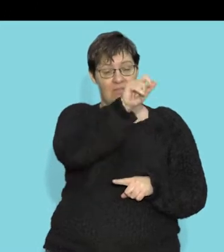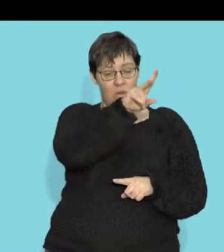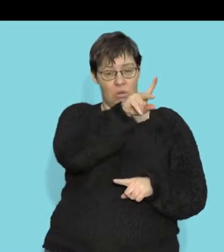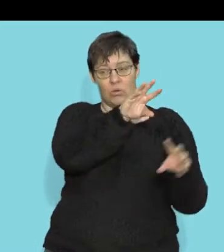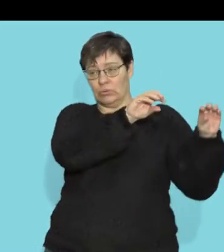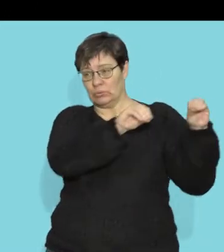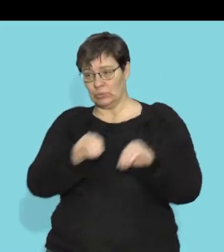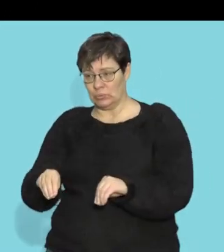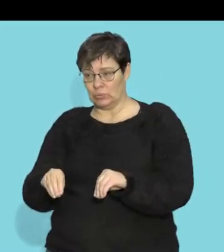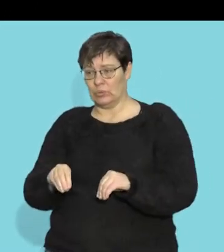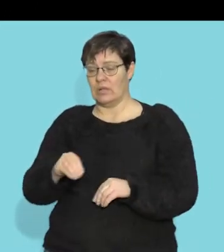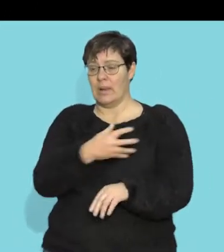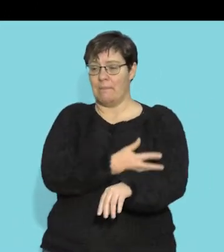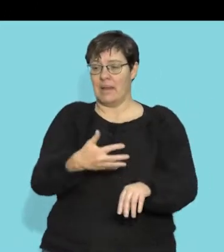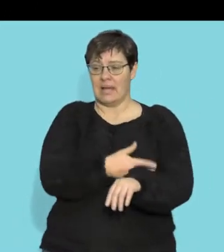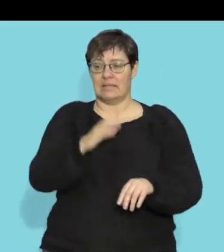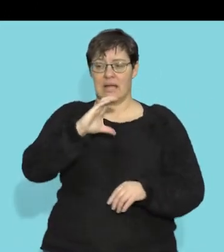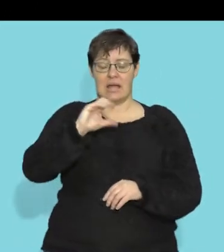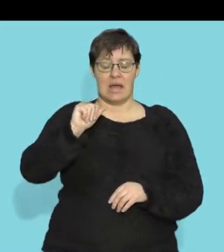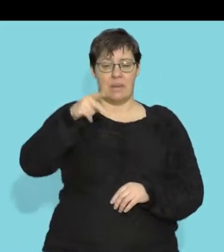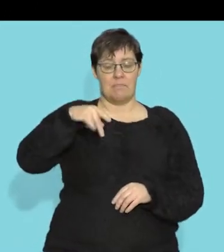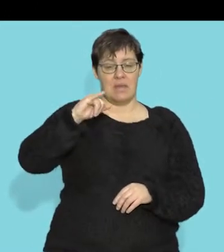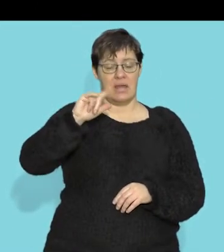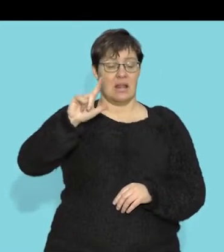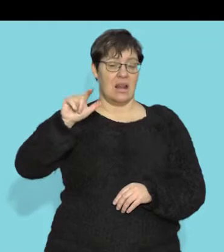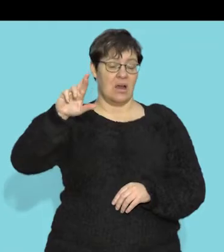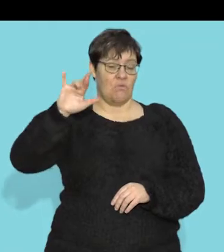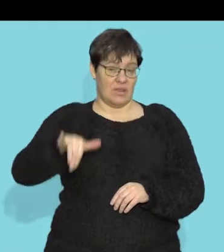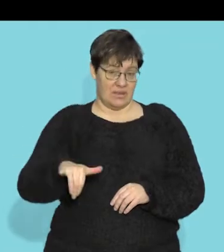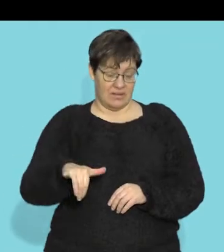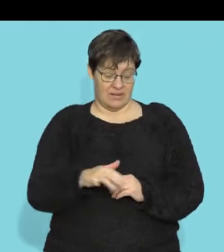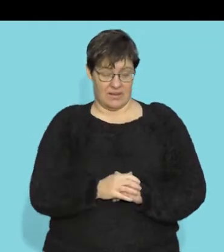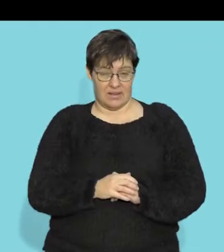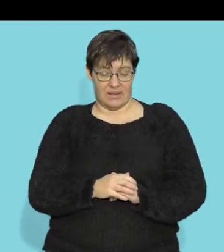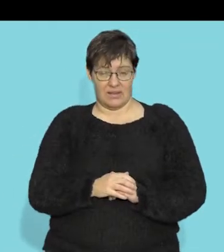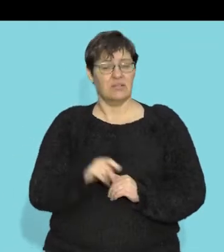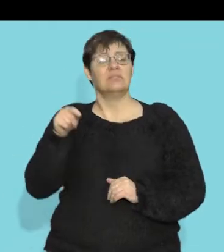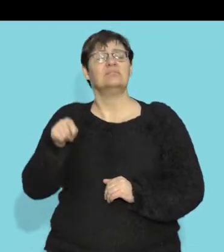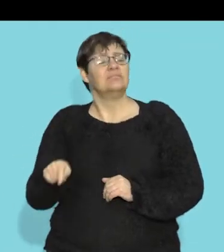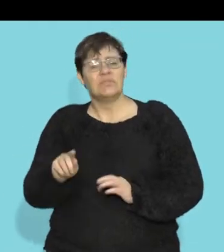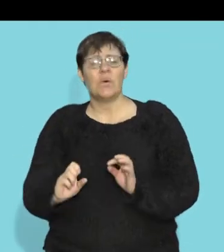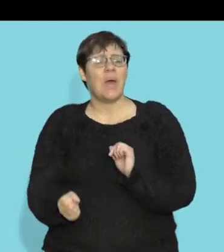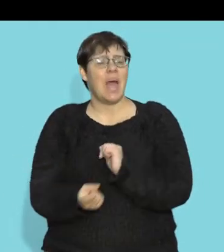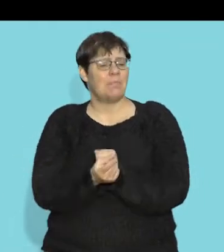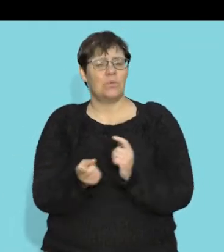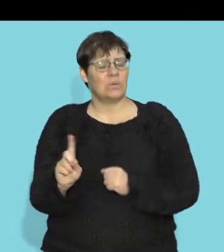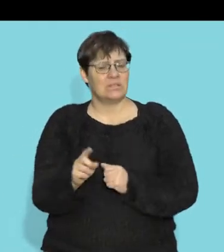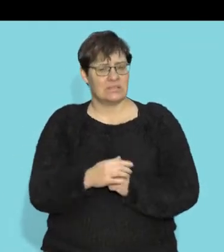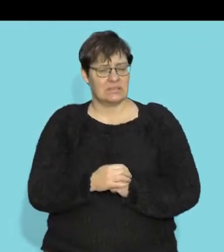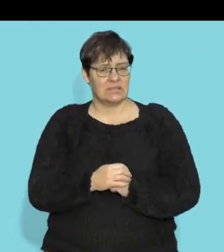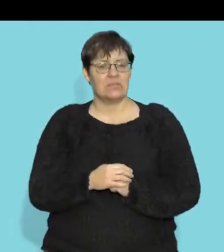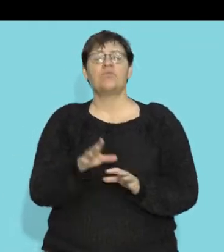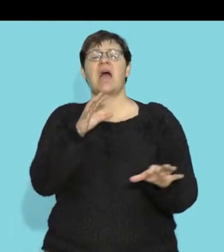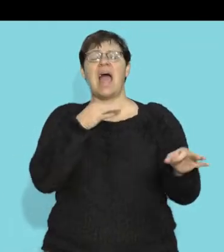alveoli into the blood capillary. Now, what has happened over here, and we're going to see just now, I want